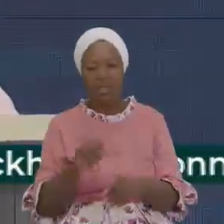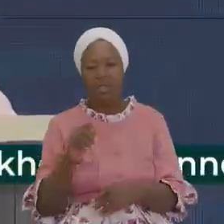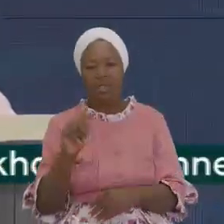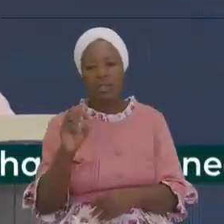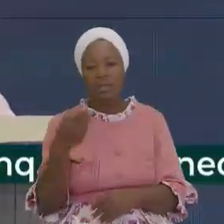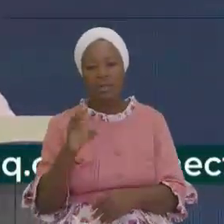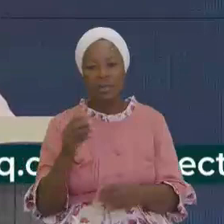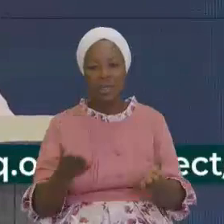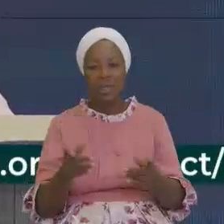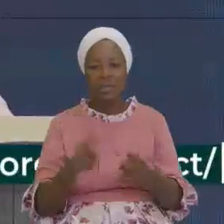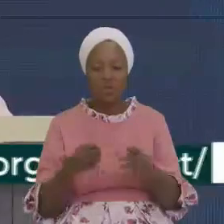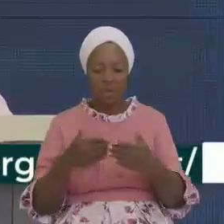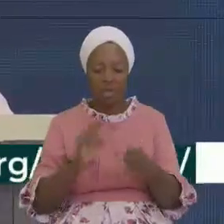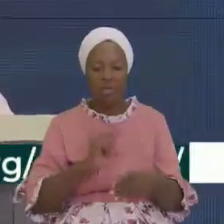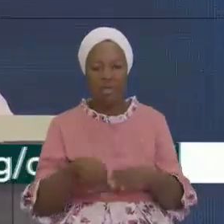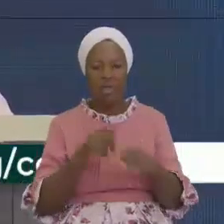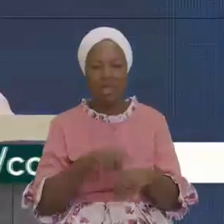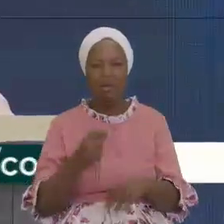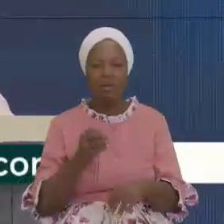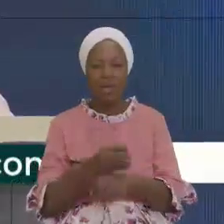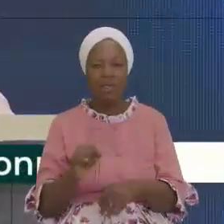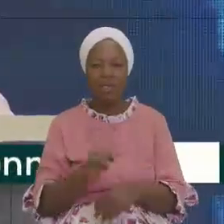of counseling.